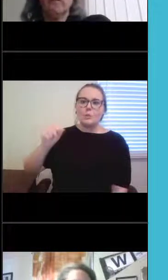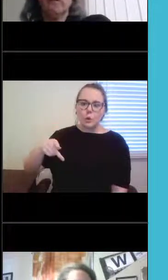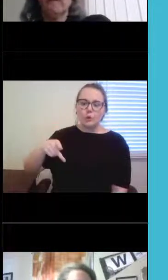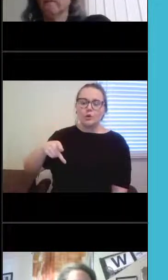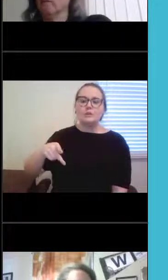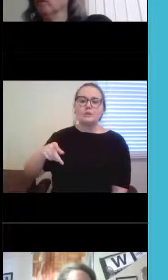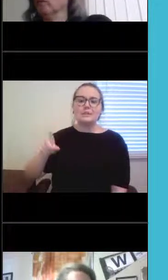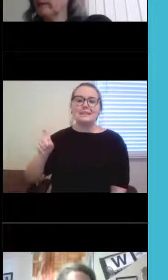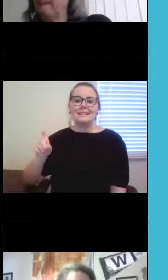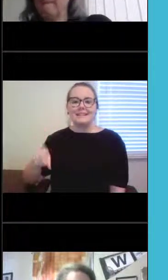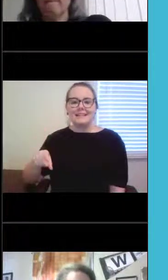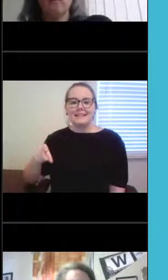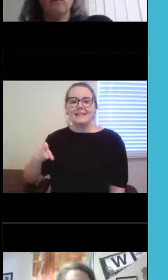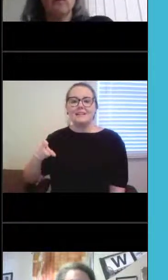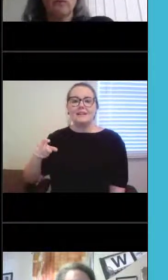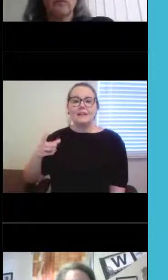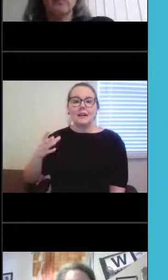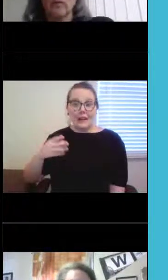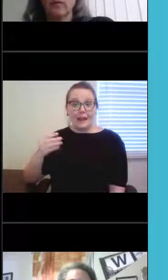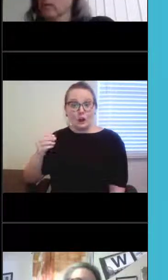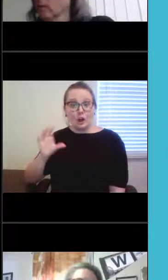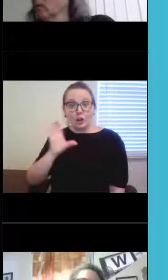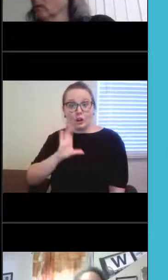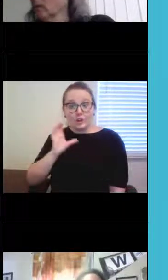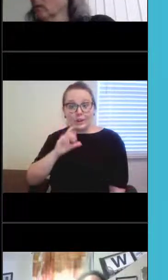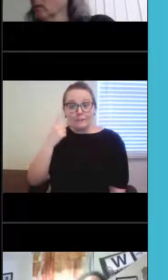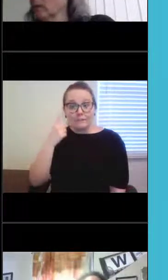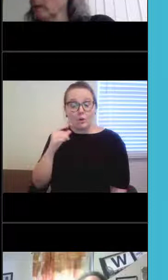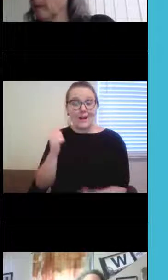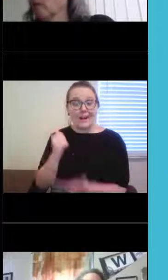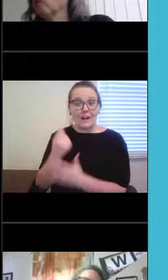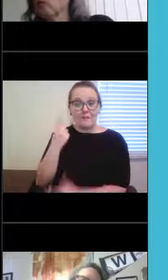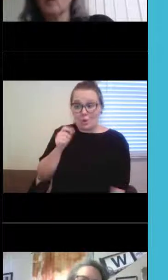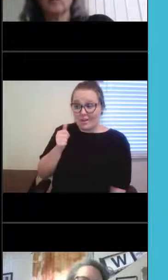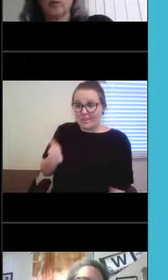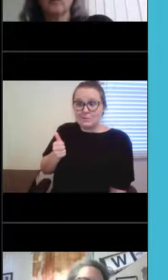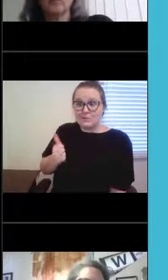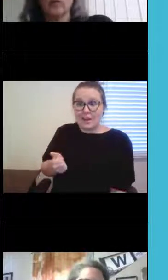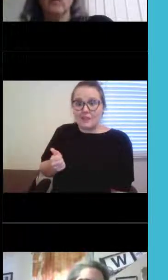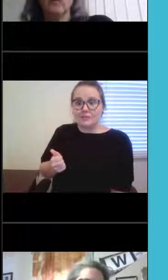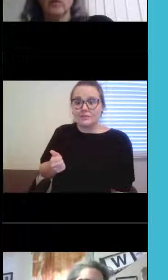and are looking for help for themselves.